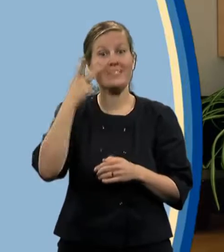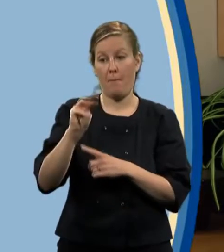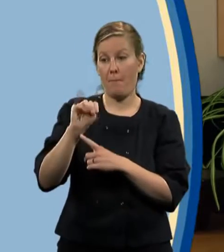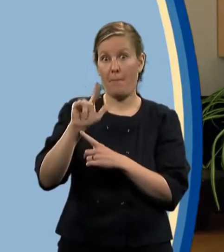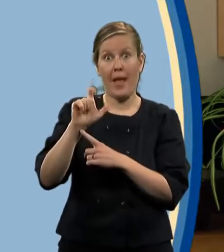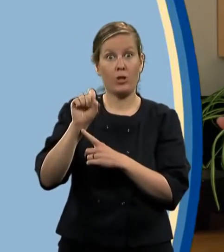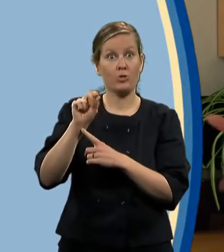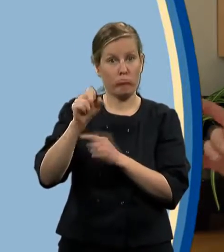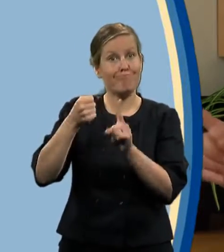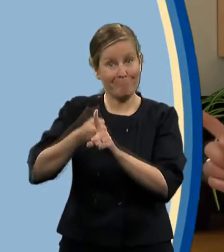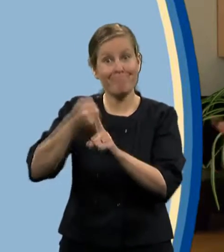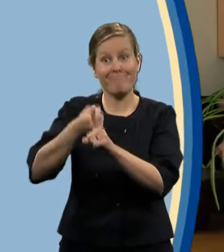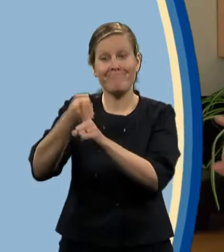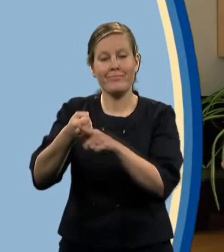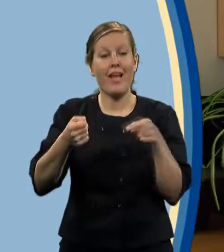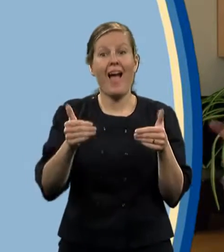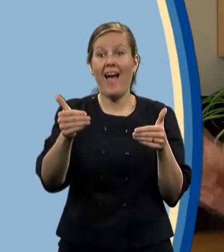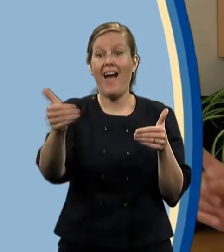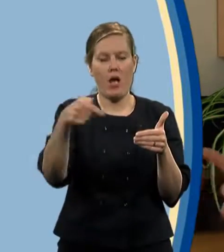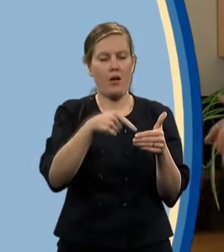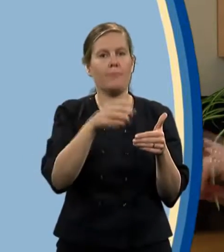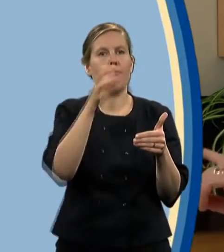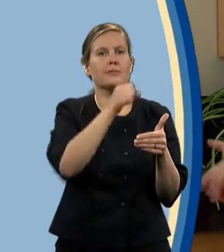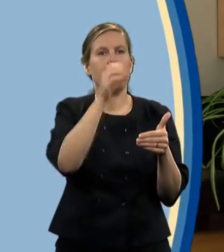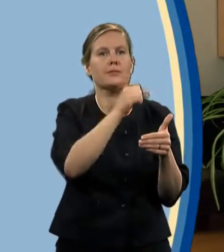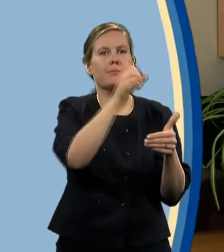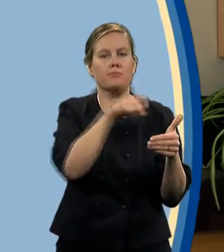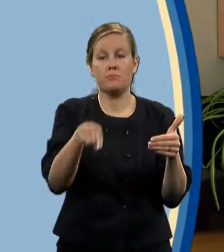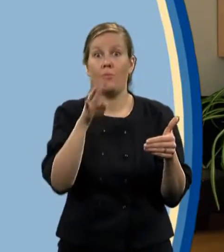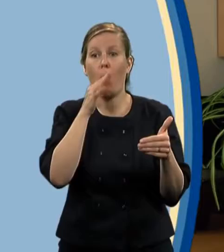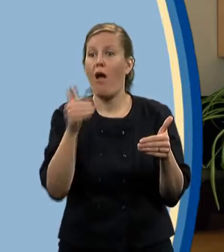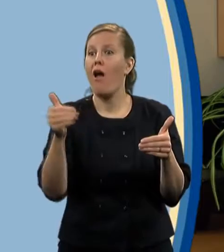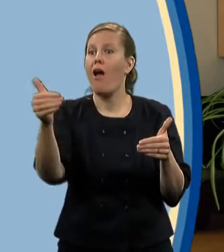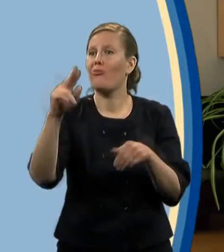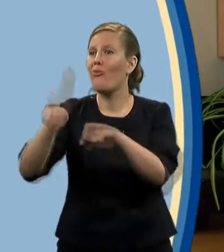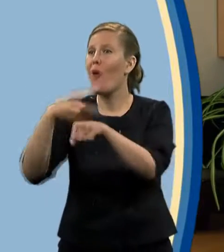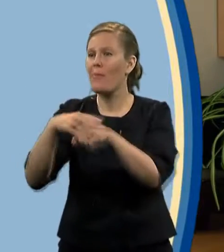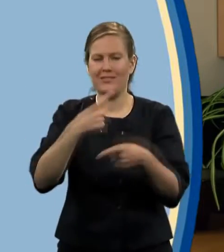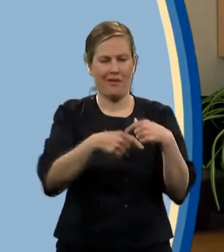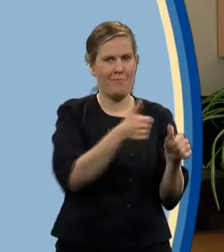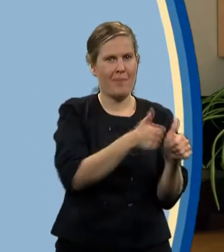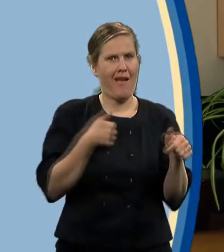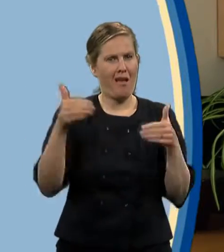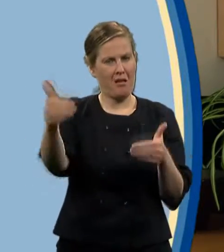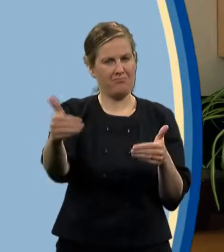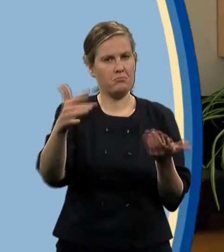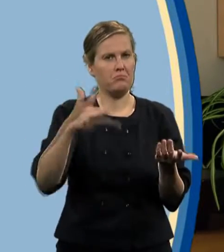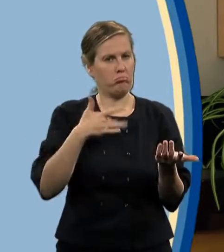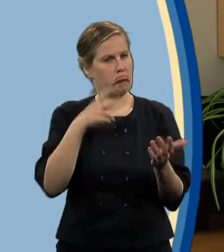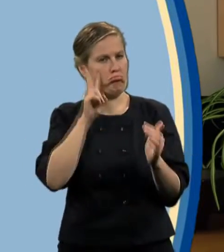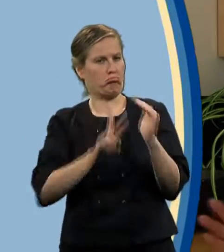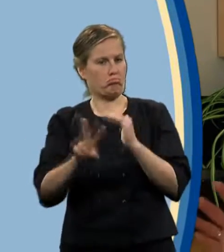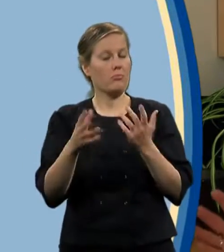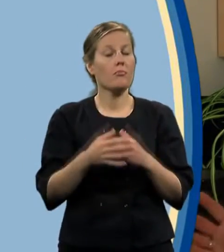might expect an asynchrony, a timing difference in the child's achievement of the speech milestones, which should be